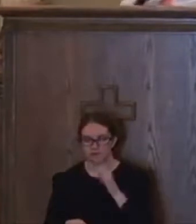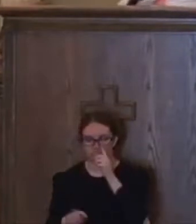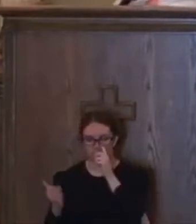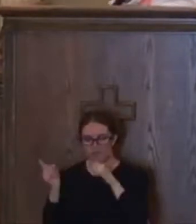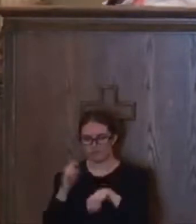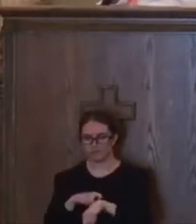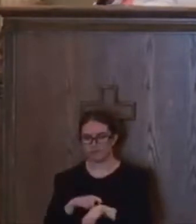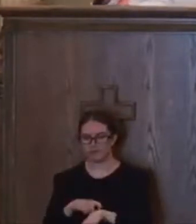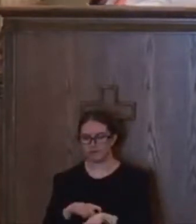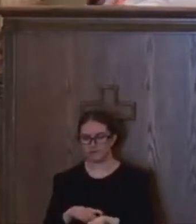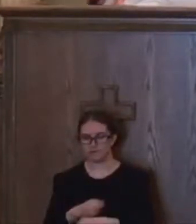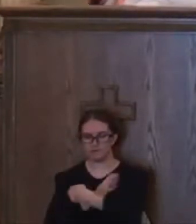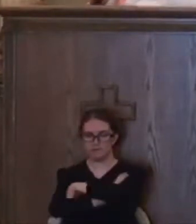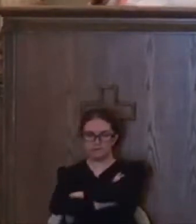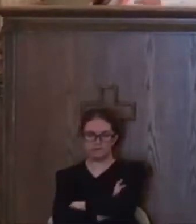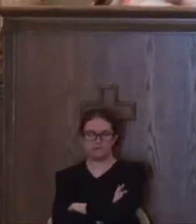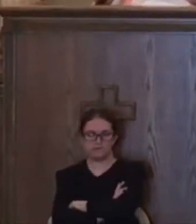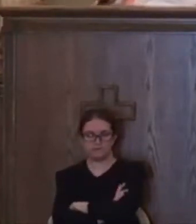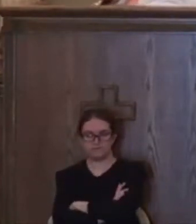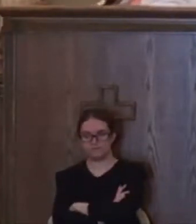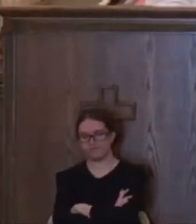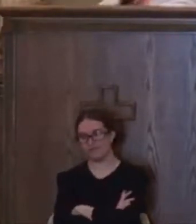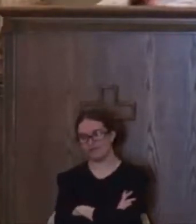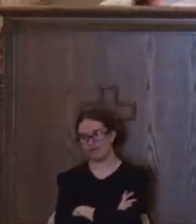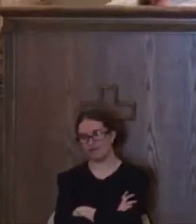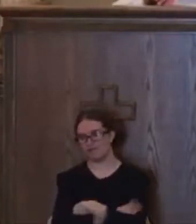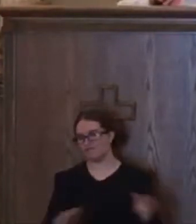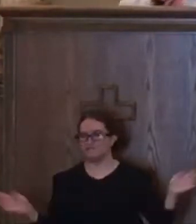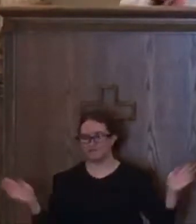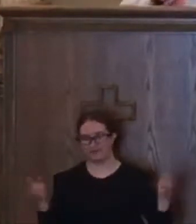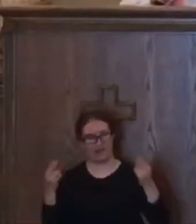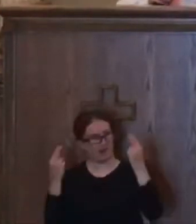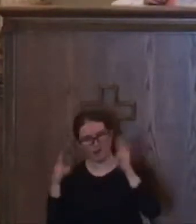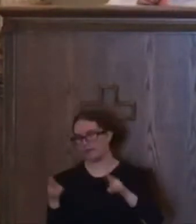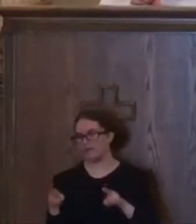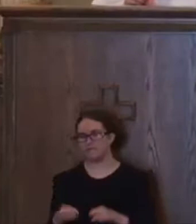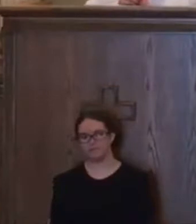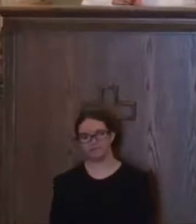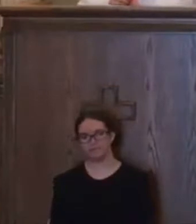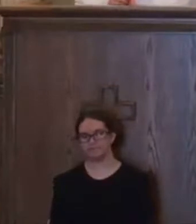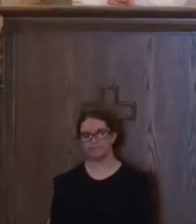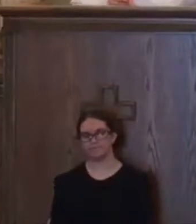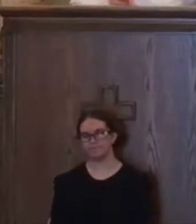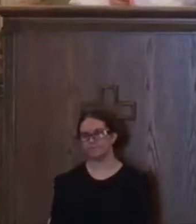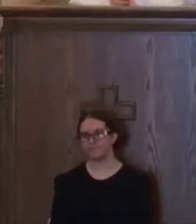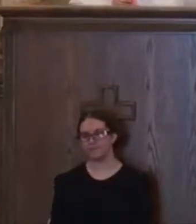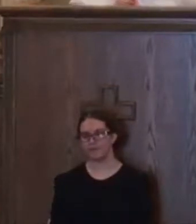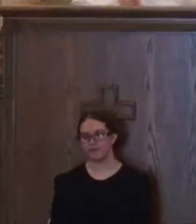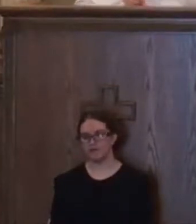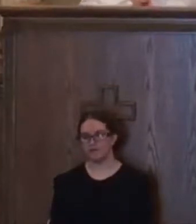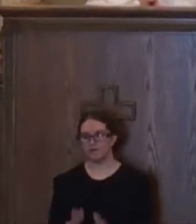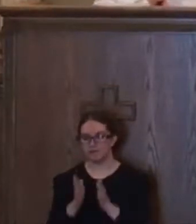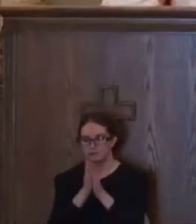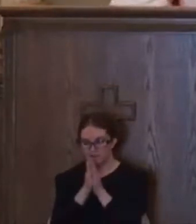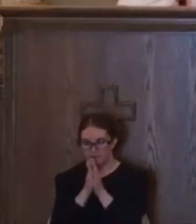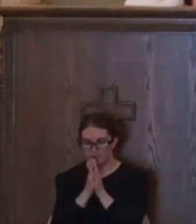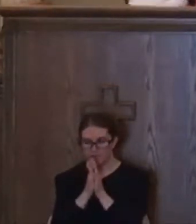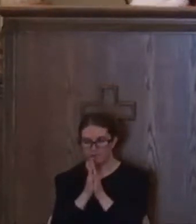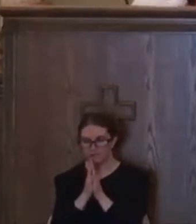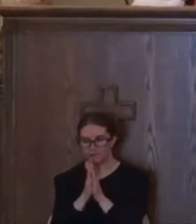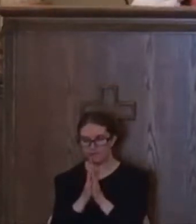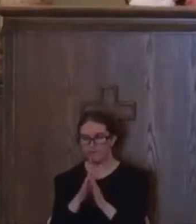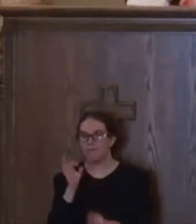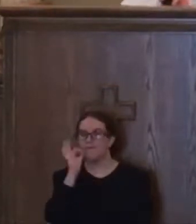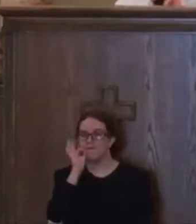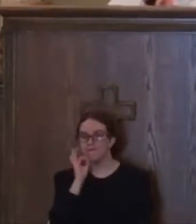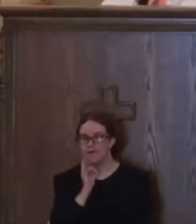one time and we've crossed our arms and we've said, well, it's not going to happen. If we've really prayed, if we've